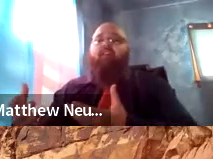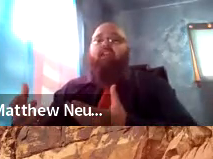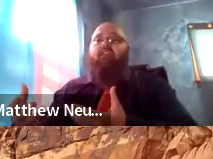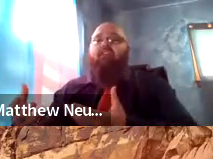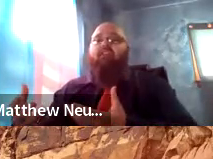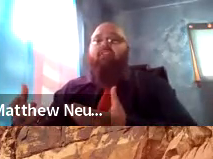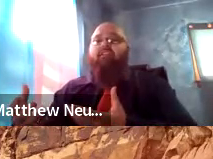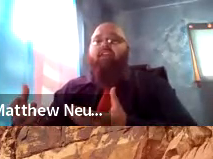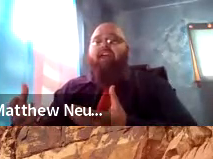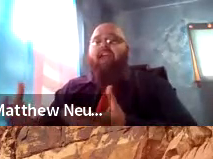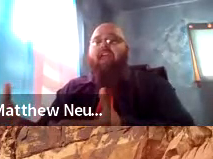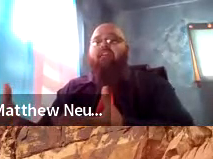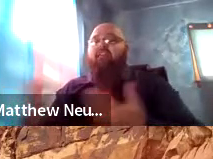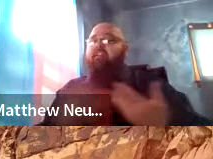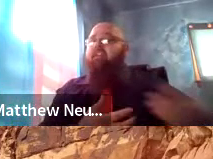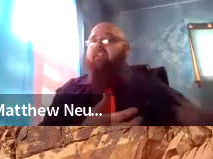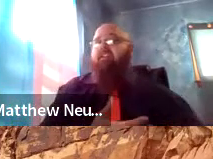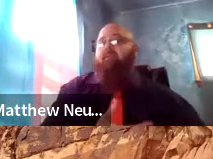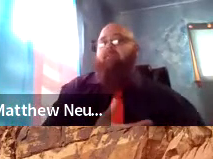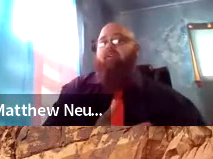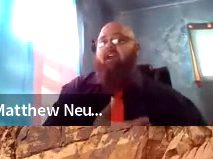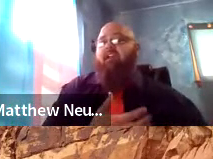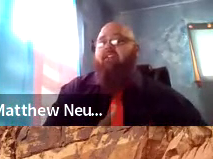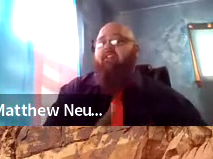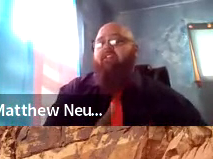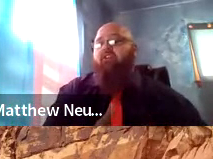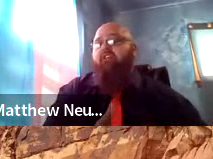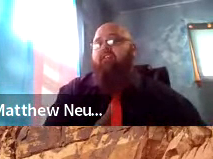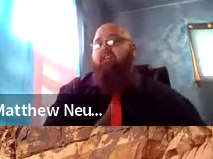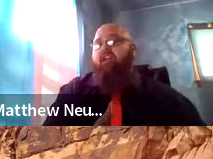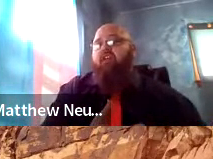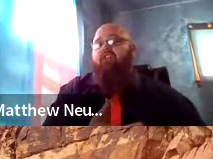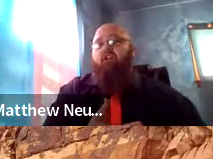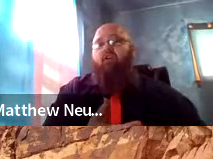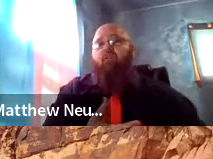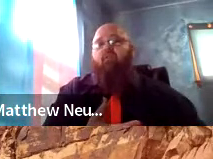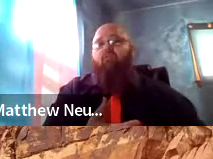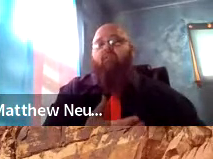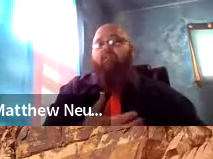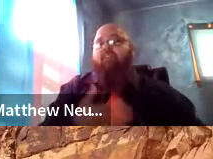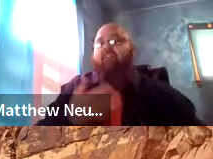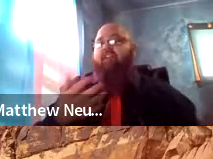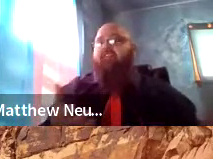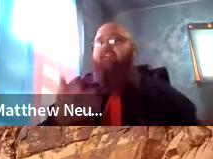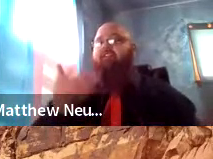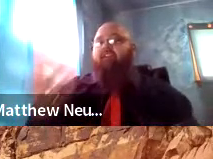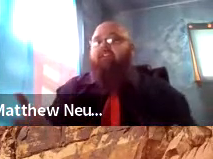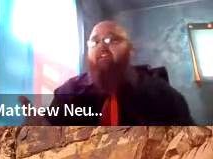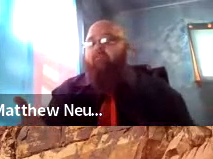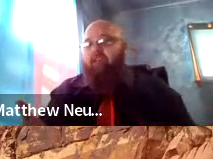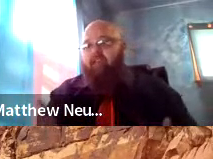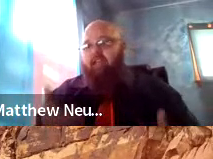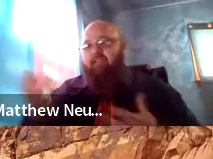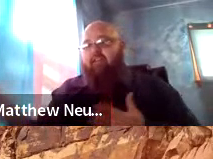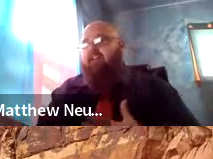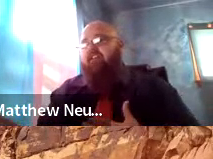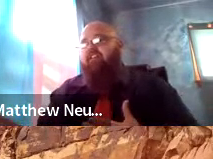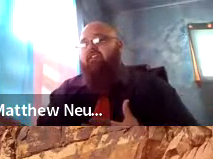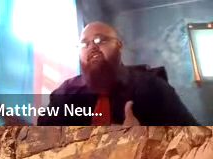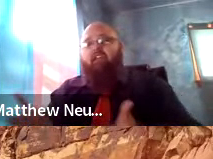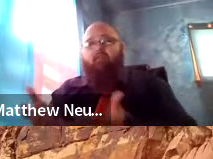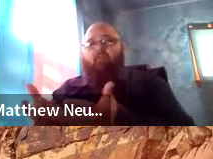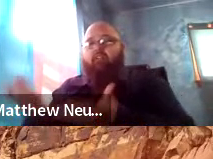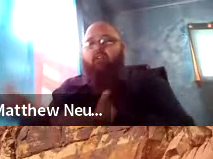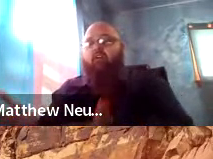life-saving medications, and then giving it to people without health insurance. So, but if you think if they filled it on a Monday and died on